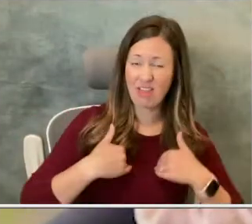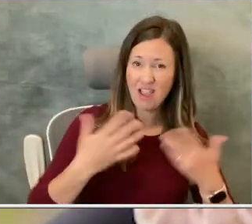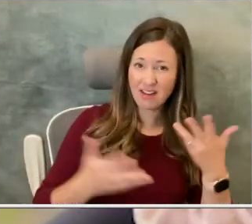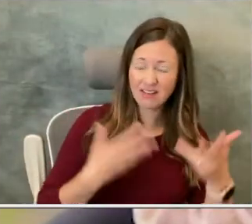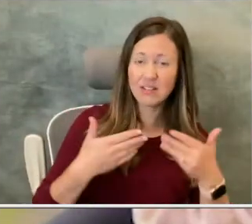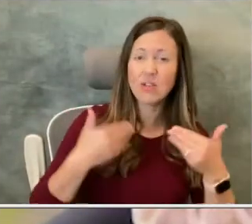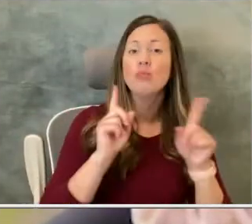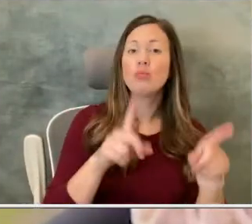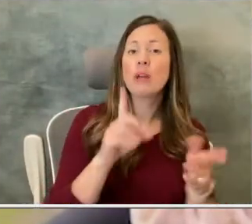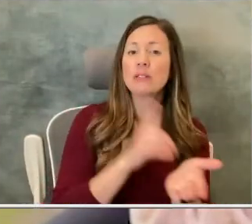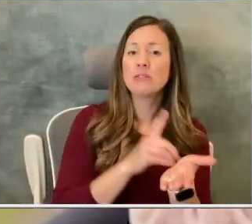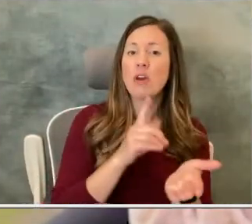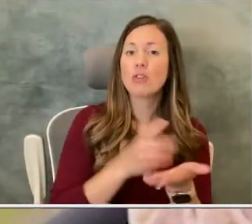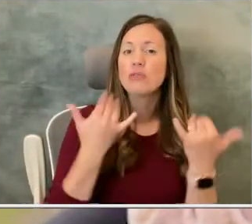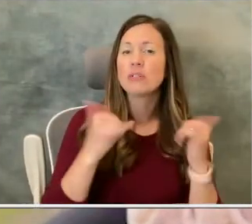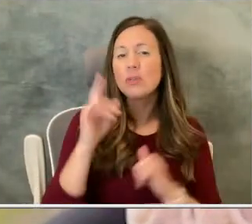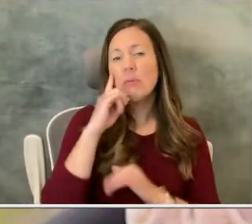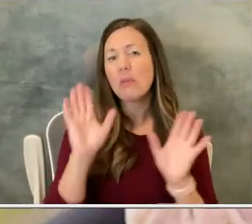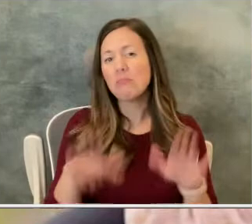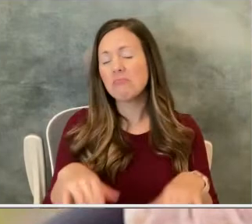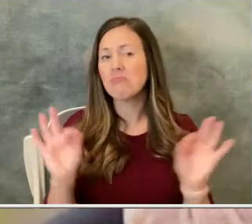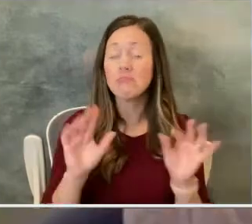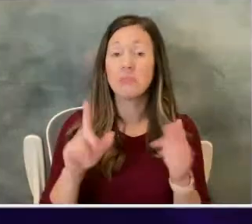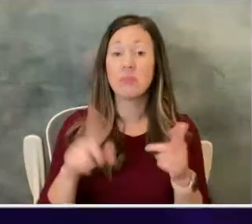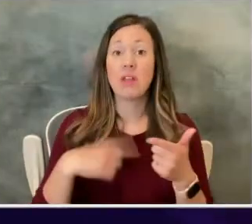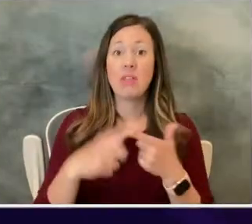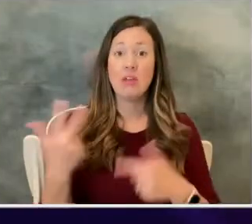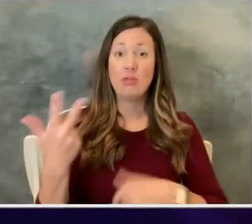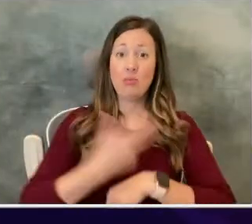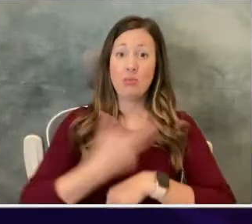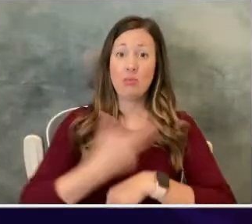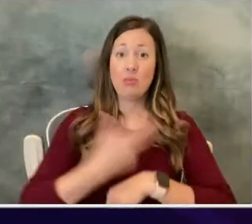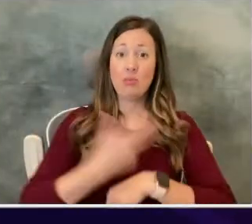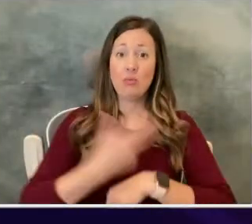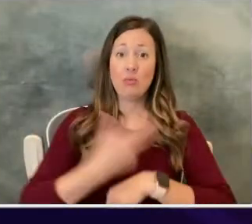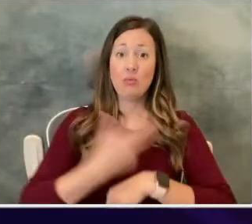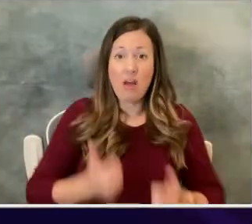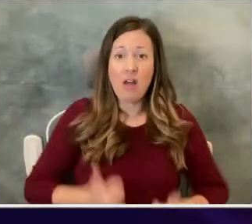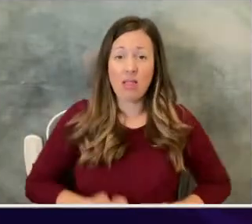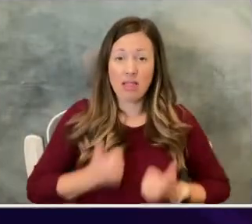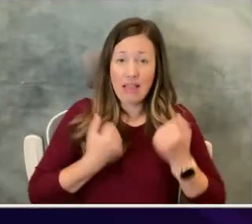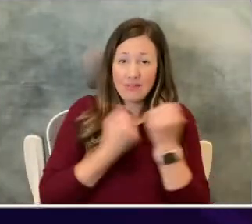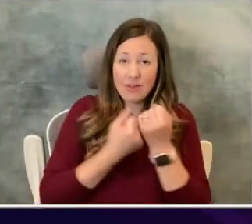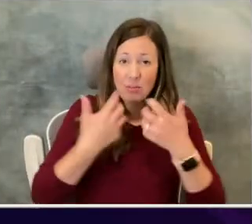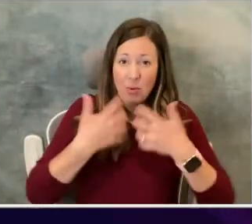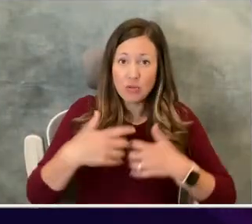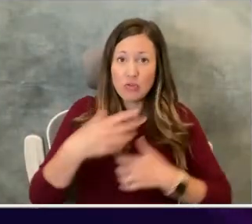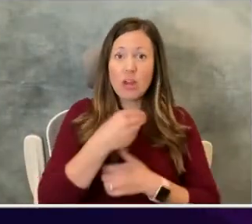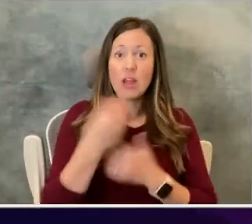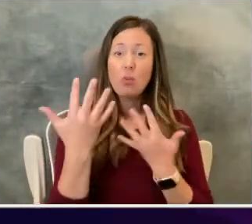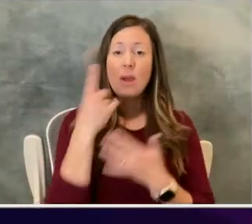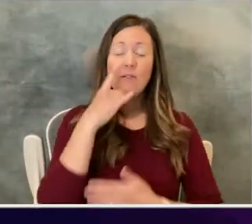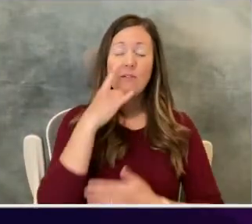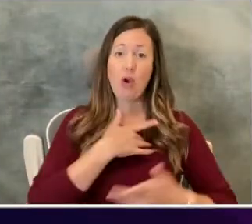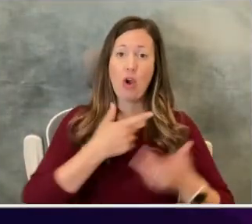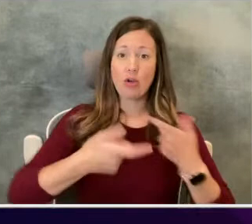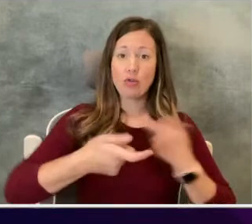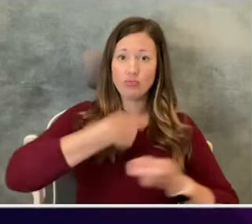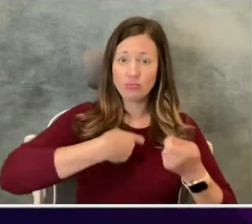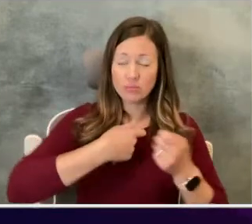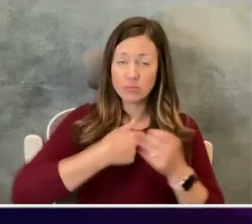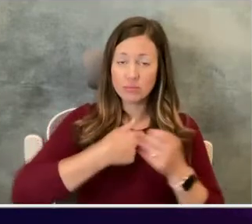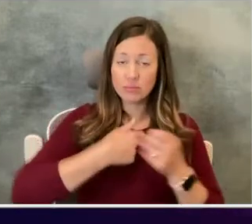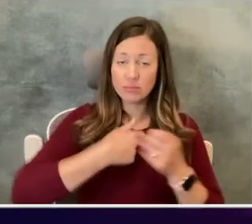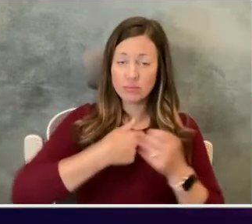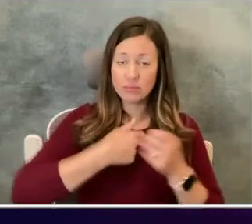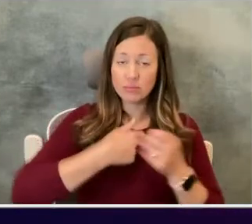not thinking much of it. 3 days later, he was on life support and waiting for a heart transplant. All this while he and